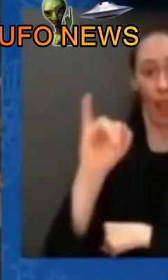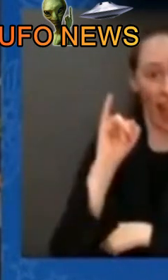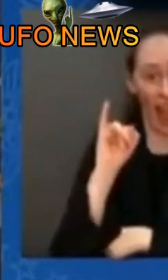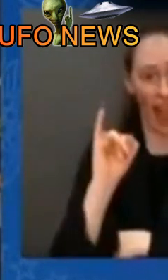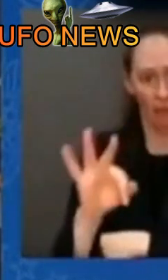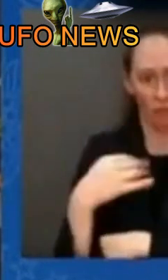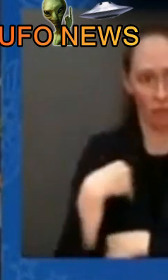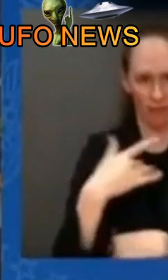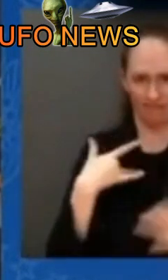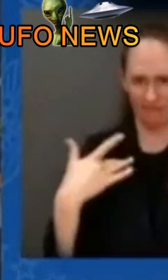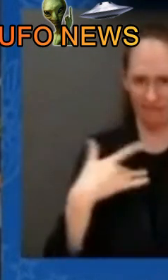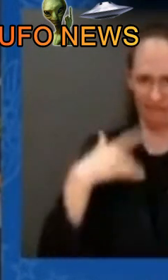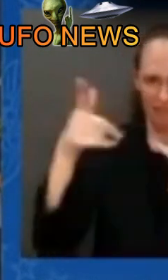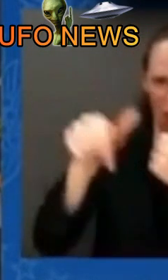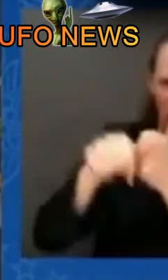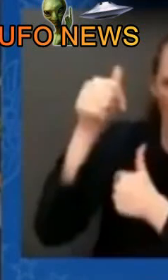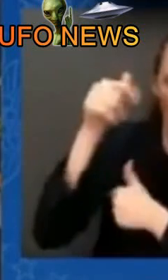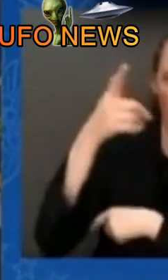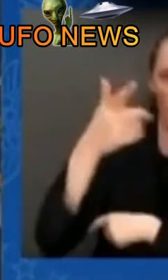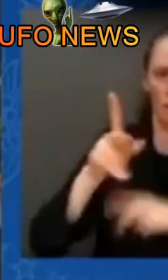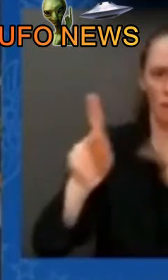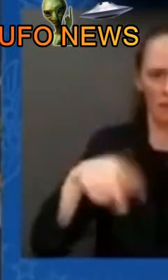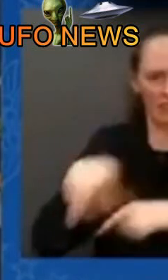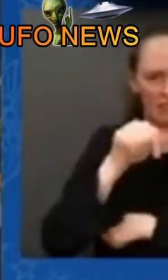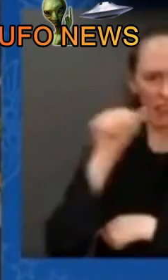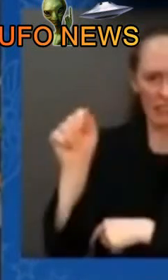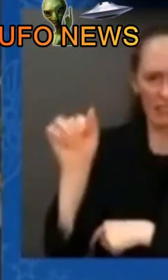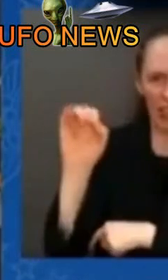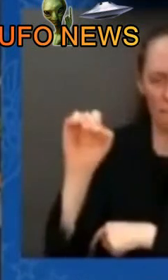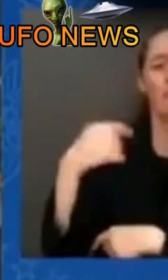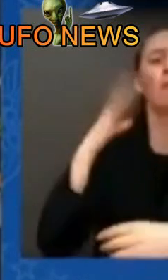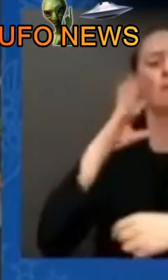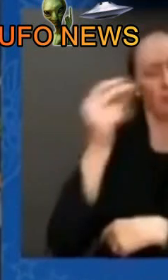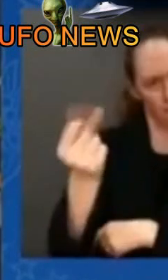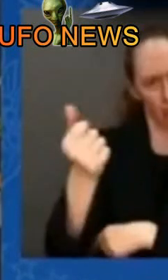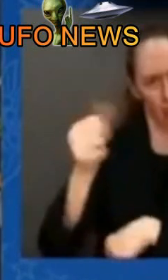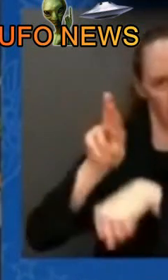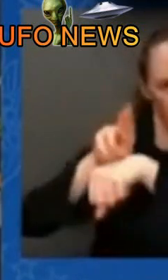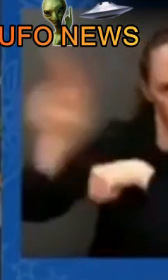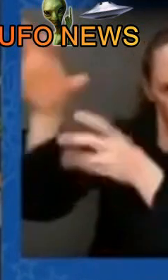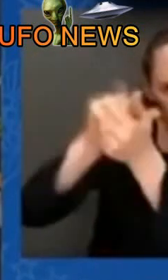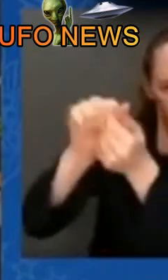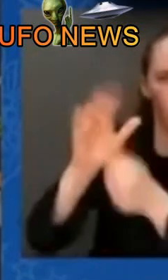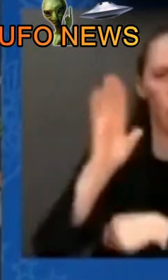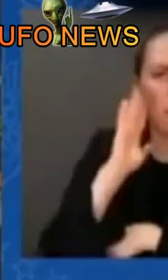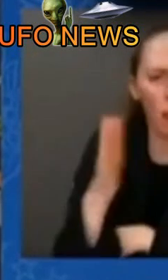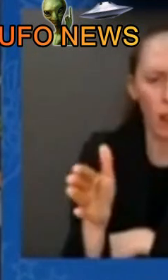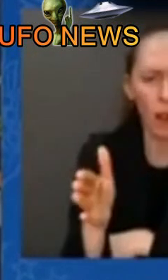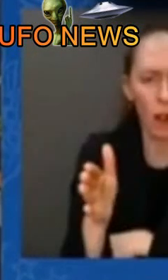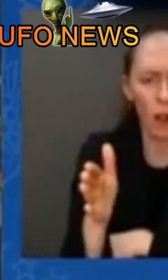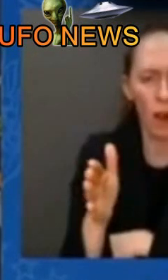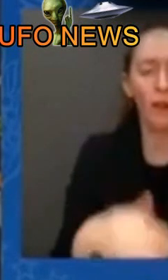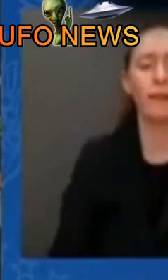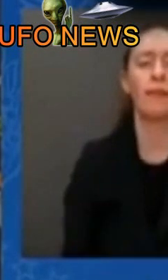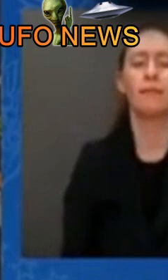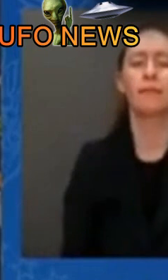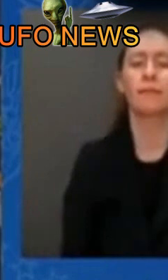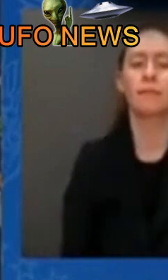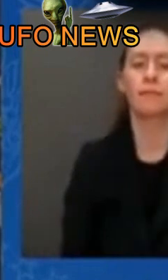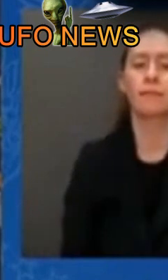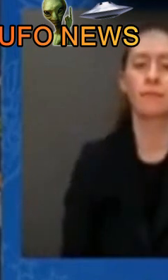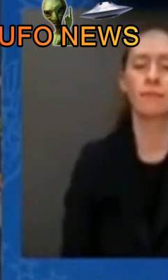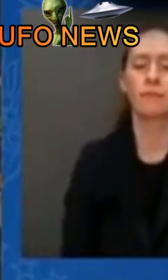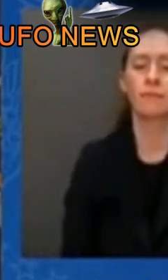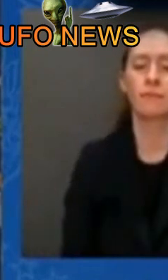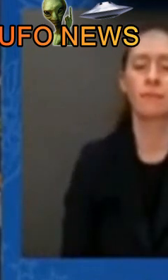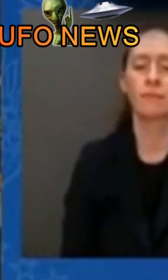policy parameters when they are completed, and they'll remain classified so we don't give our roadmap to our enemies to try to